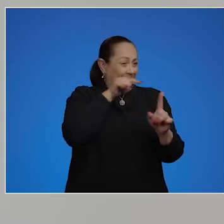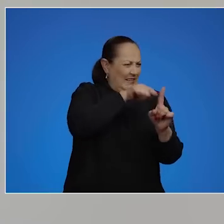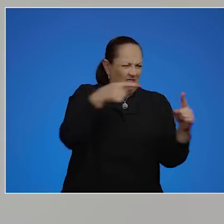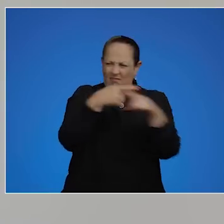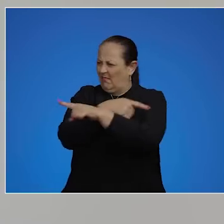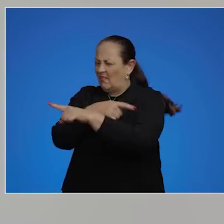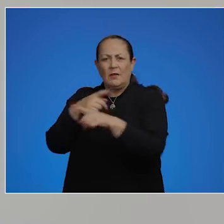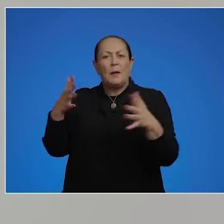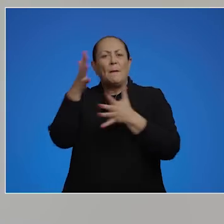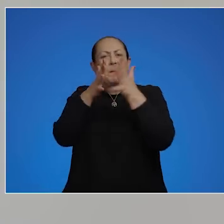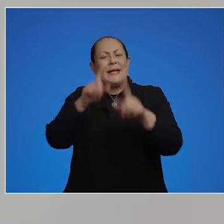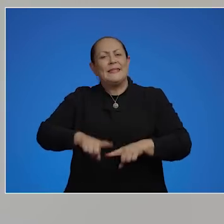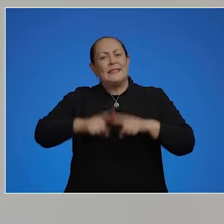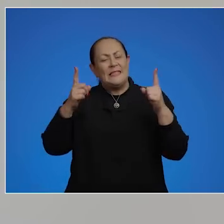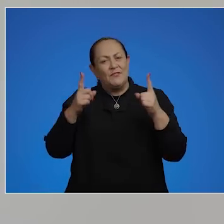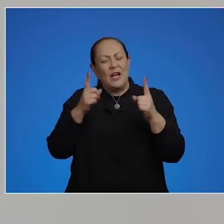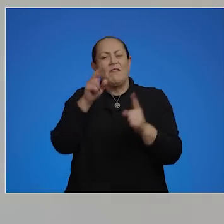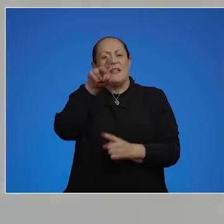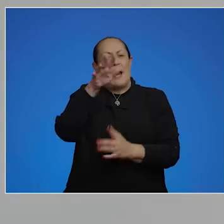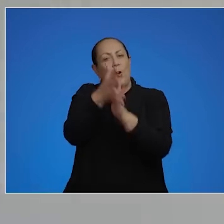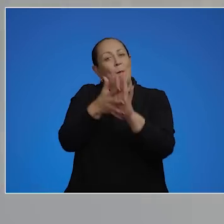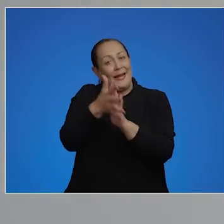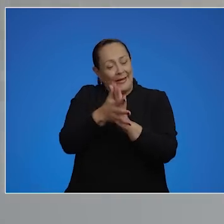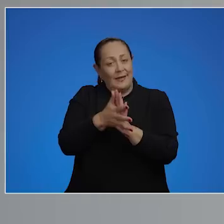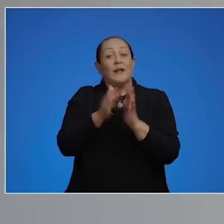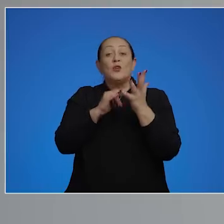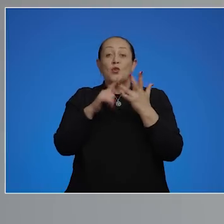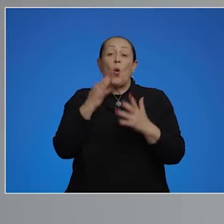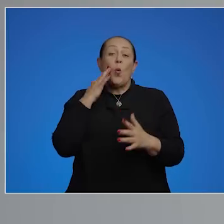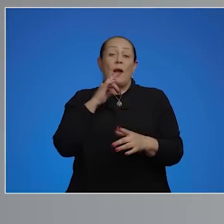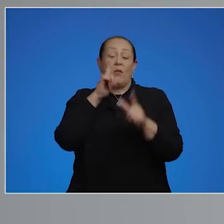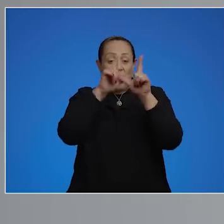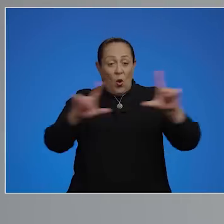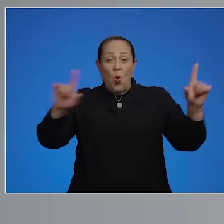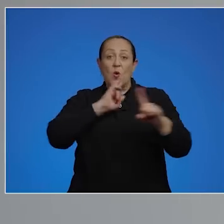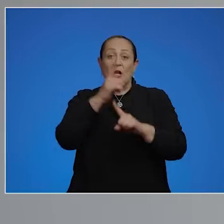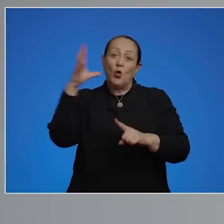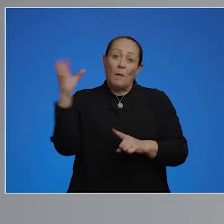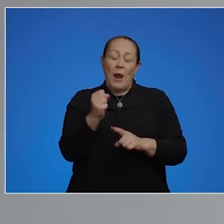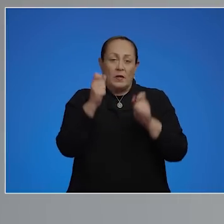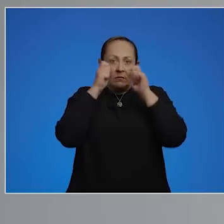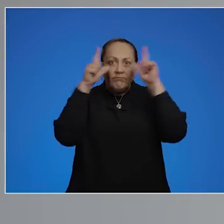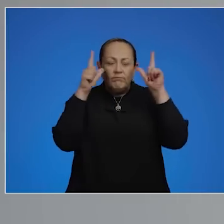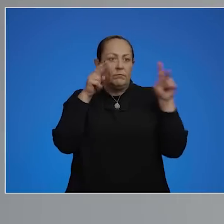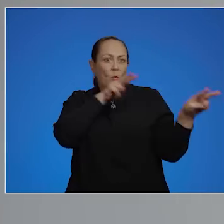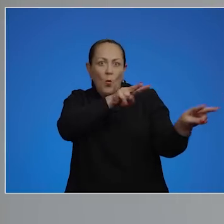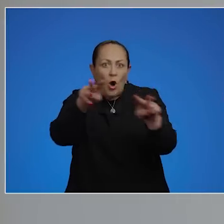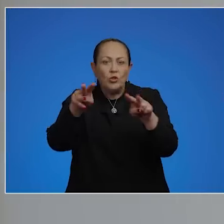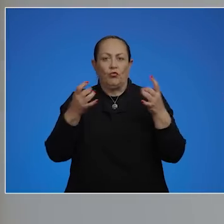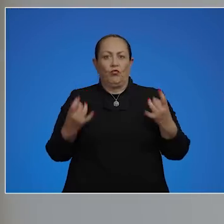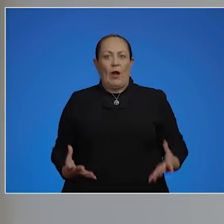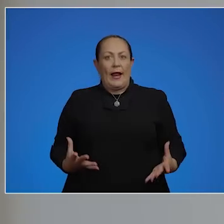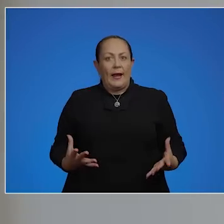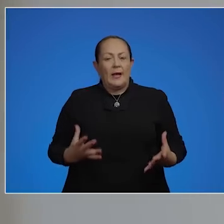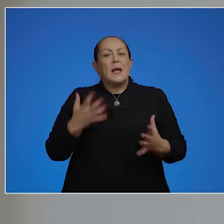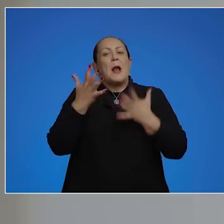to be contradictory, but in fact are not. So, when our Lord is telling us, you must be watchful, you must be vigilant,